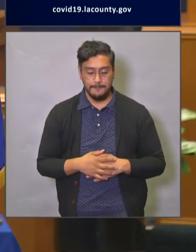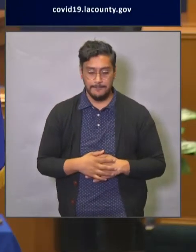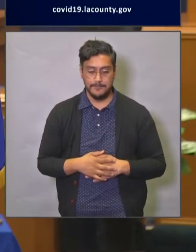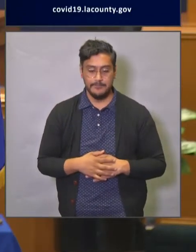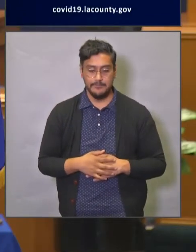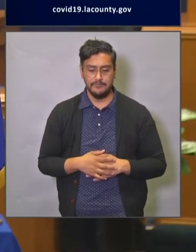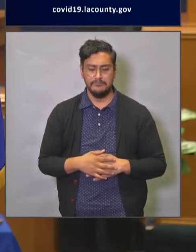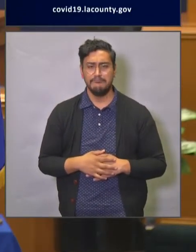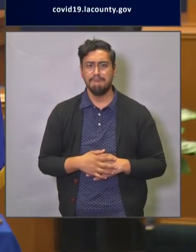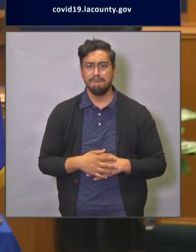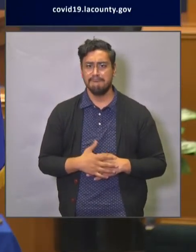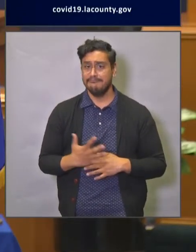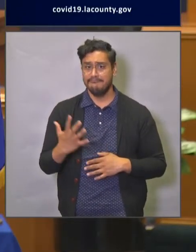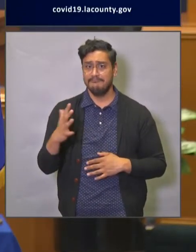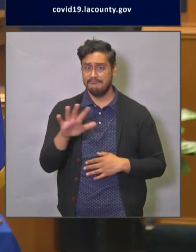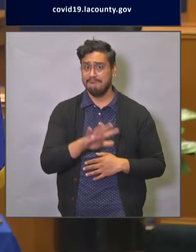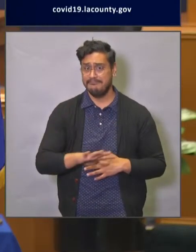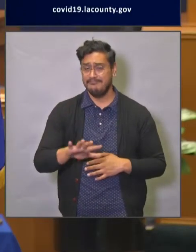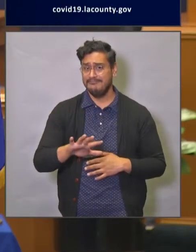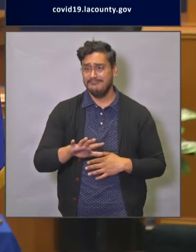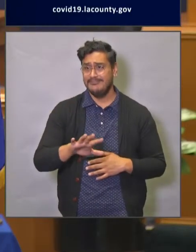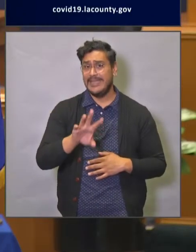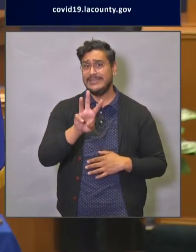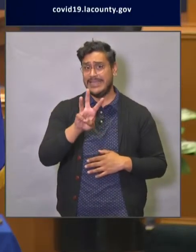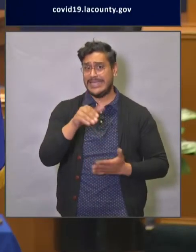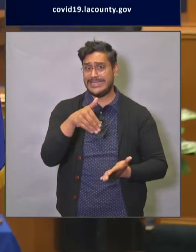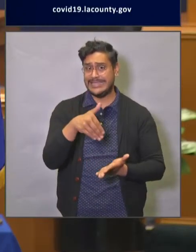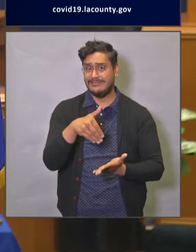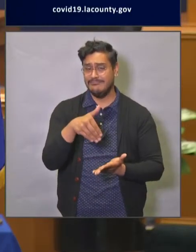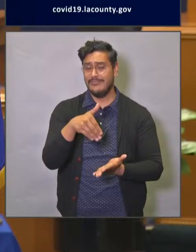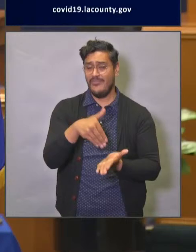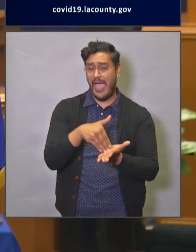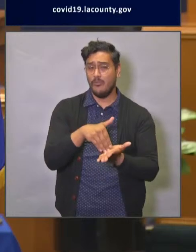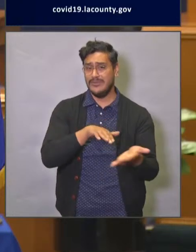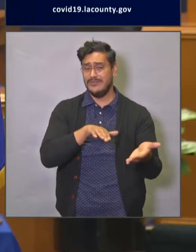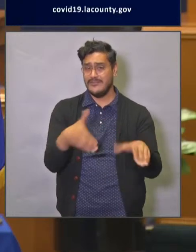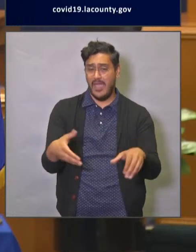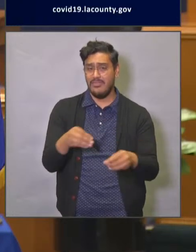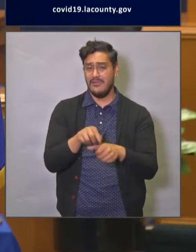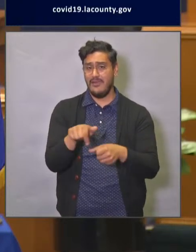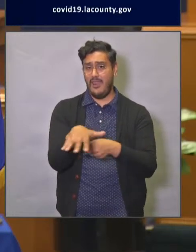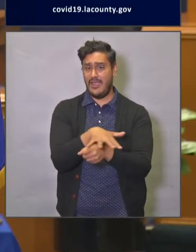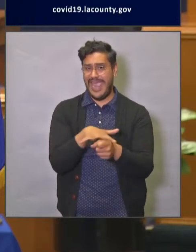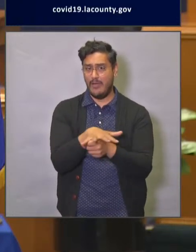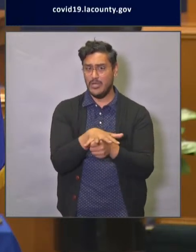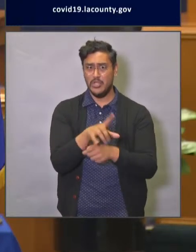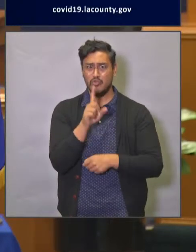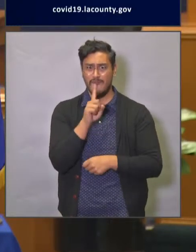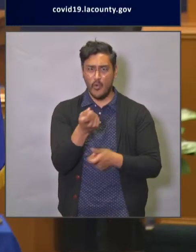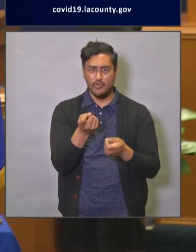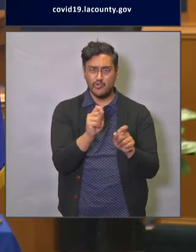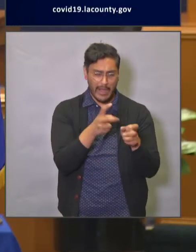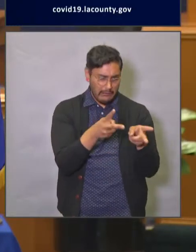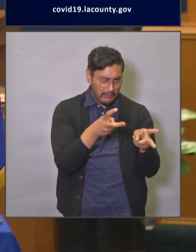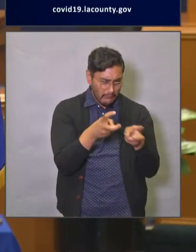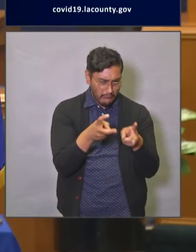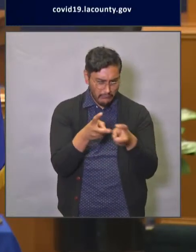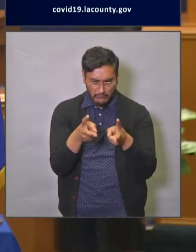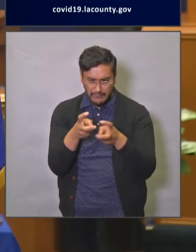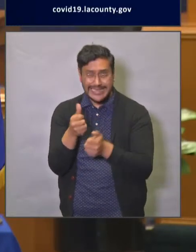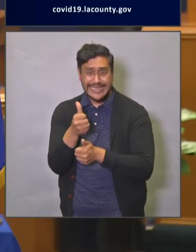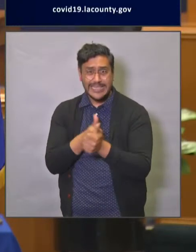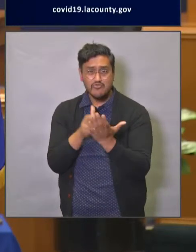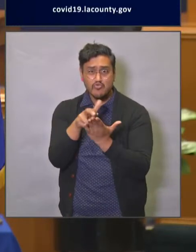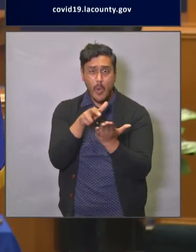we have unfortunately, over 6,000 deaths in the county. So trying to do the abstractions from all of those records does take us